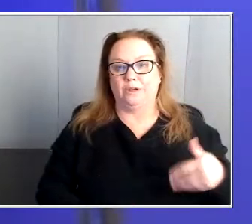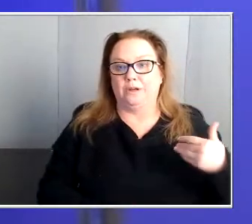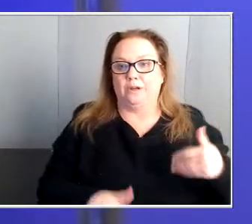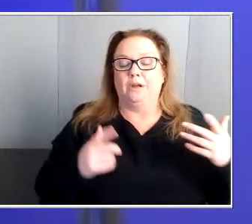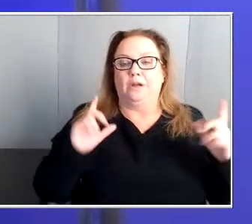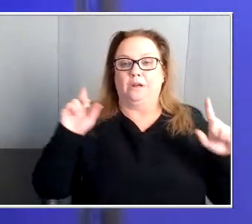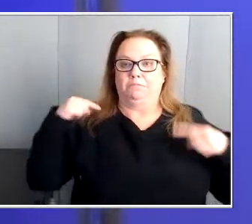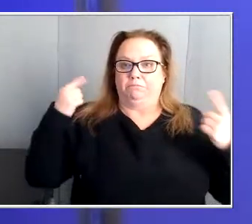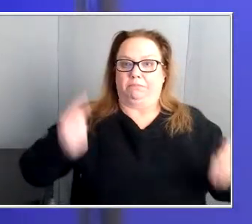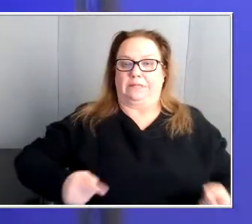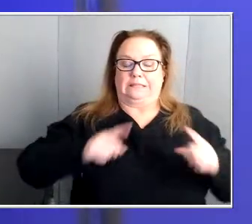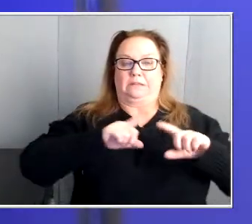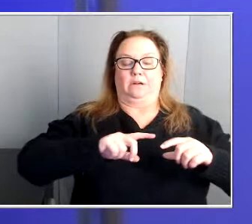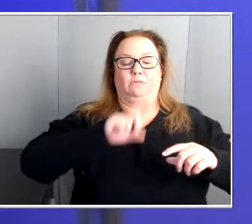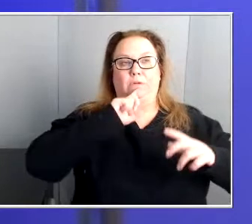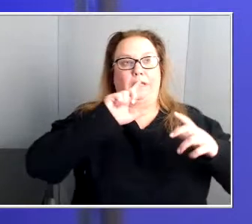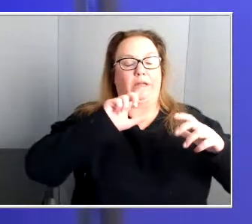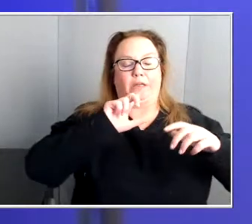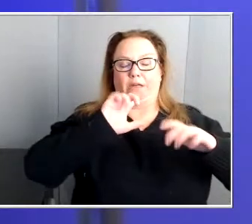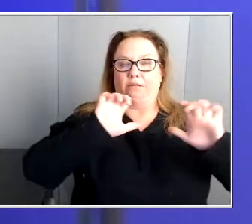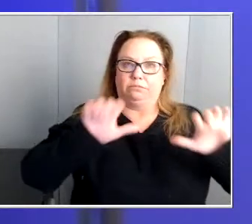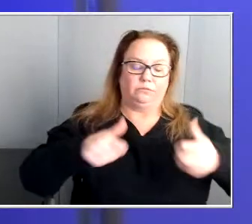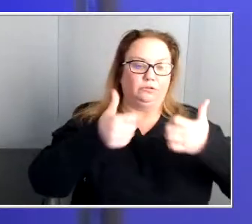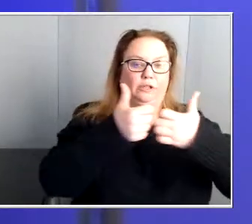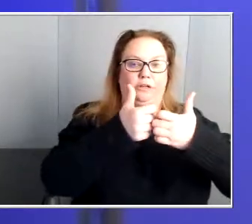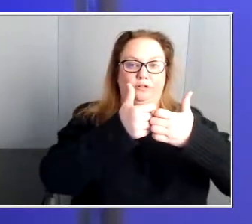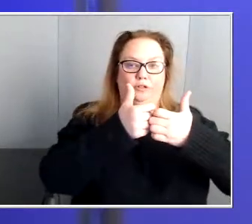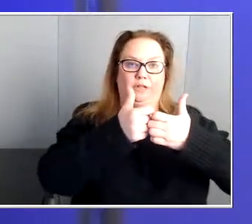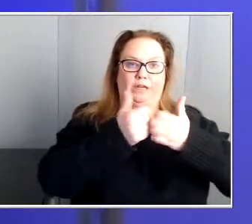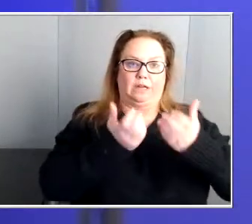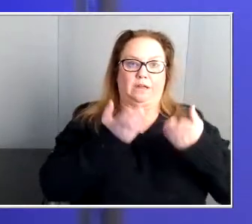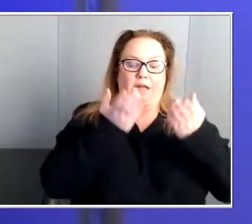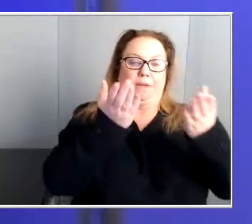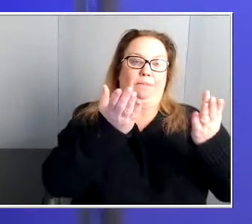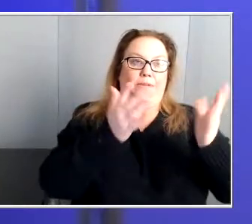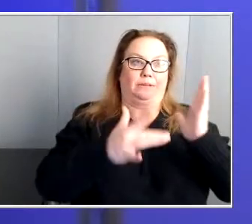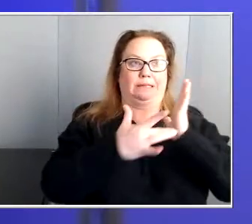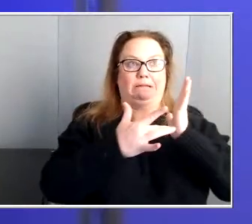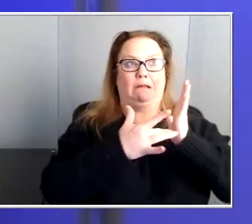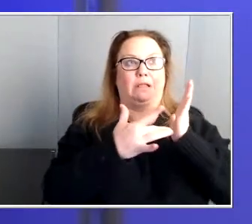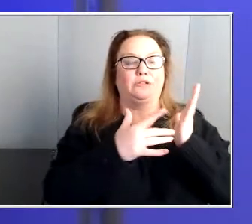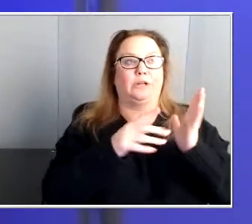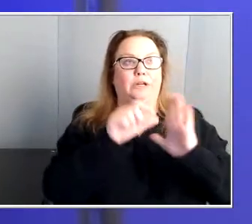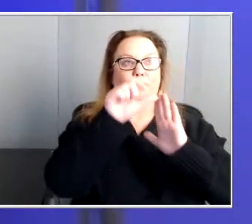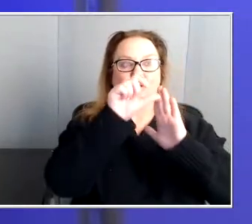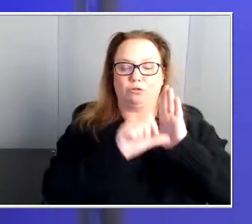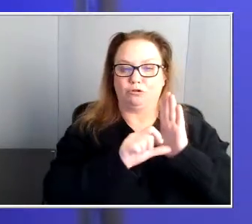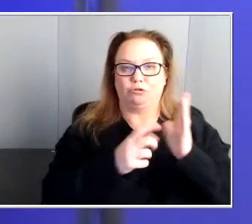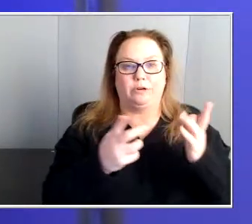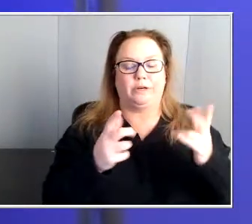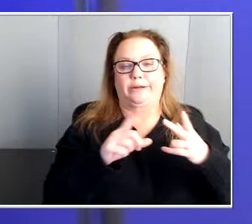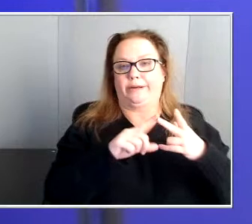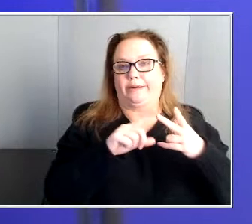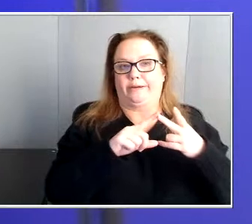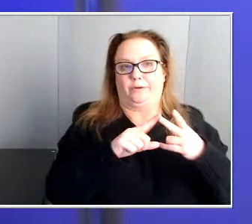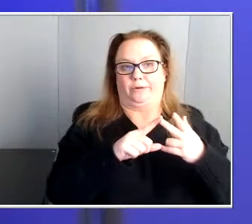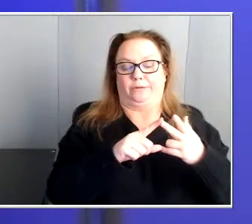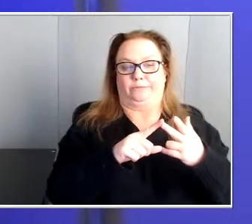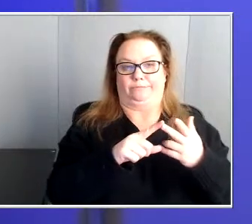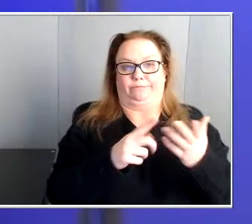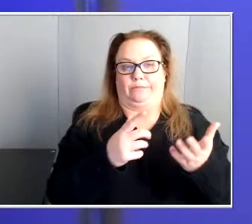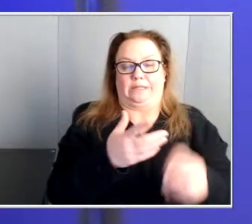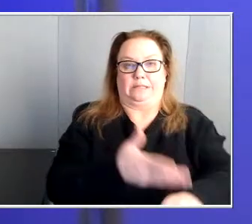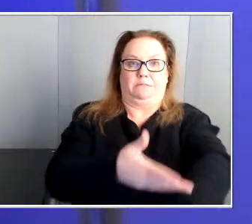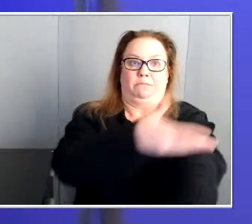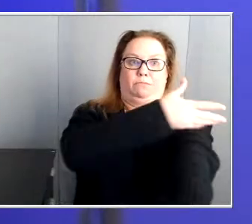very difficult to come up with an intervention or a medical therapy or a surgical technique that has improved survival in a